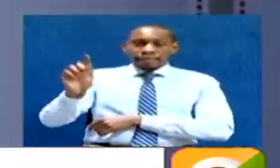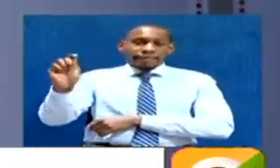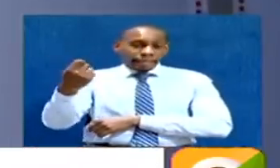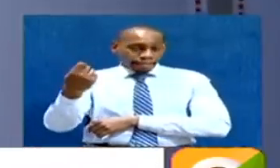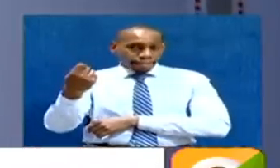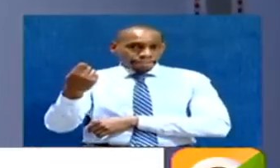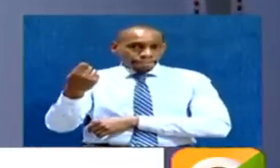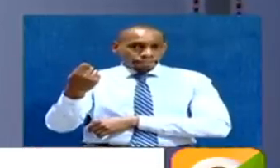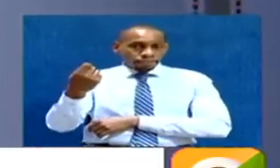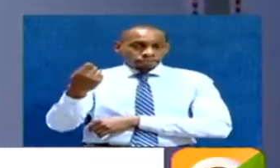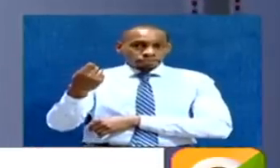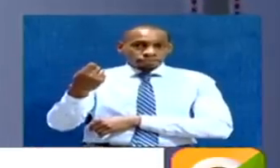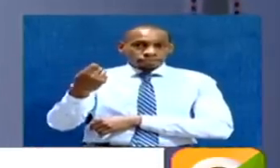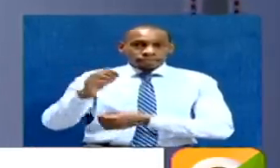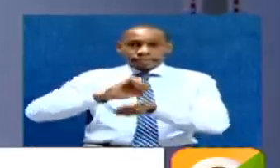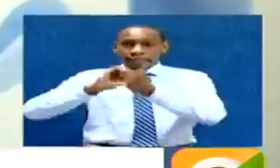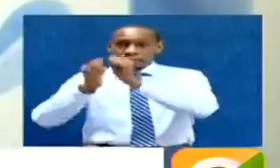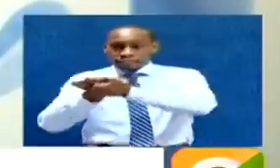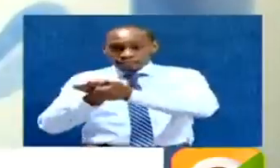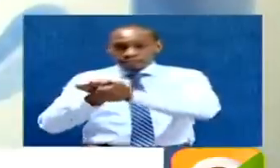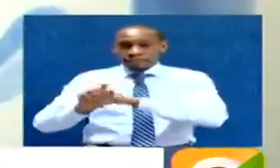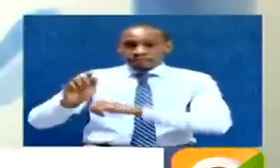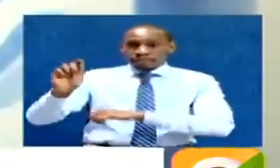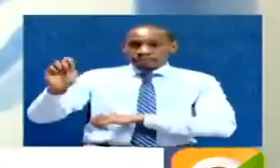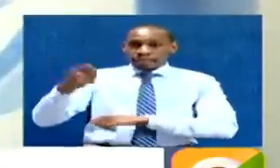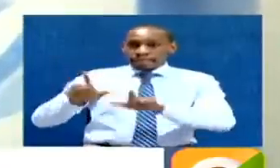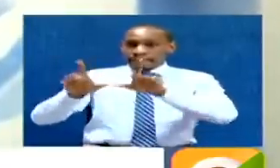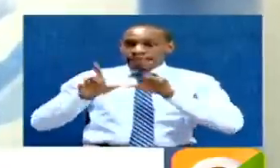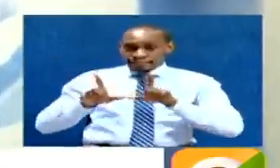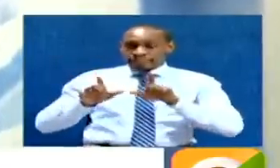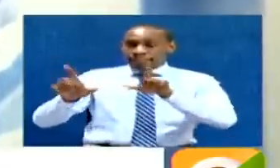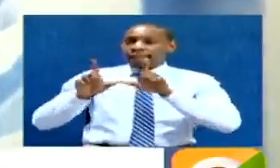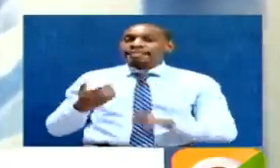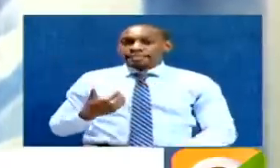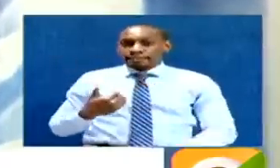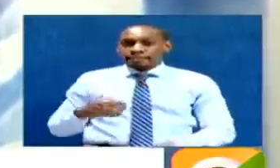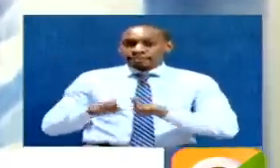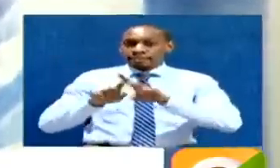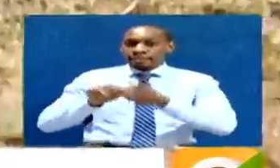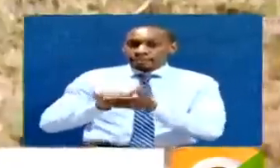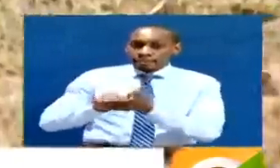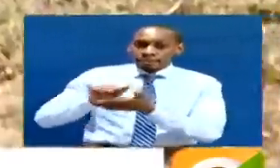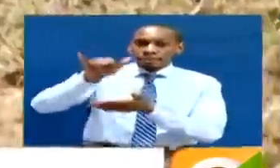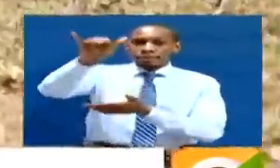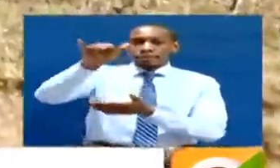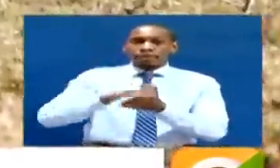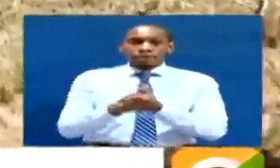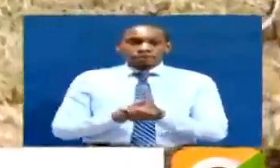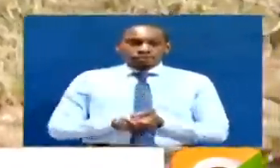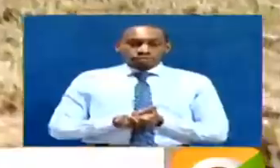Kenya and I went to convert to Kenya license. I get my license and I start flying.